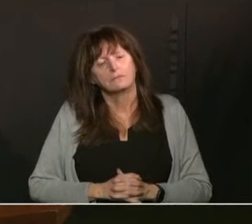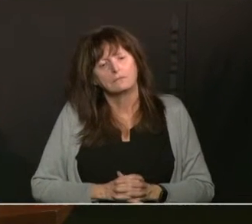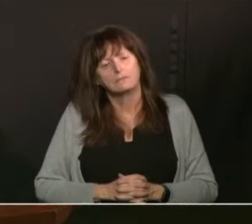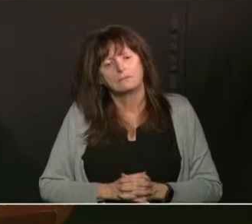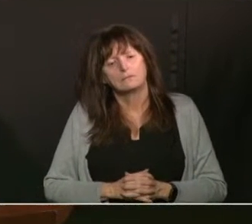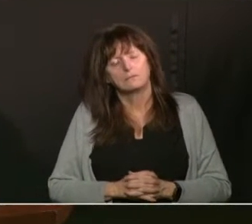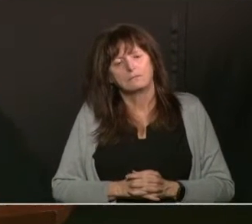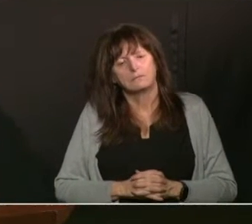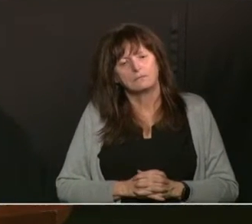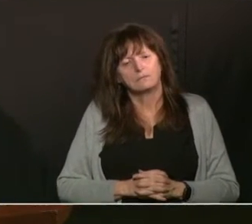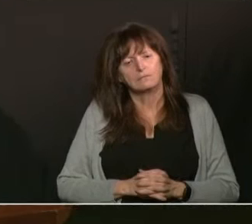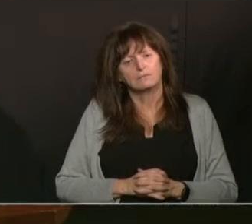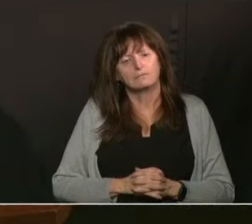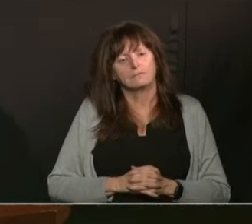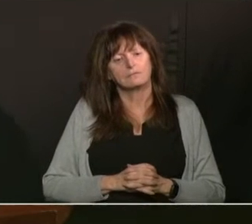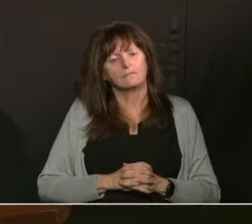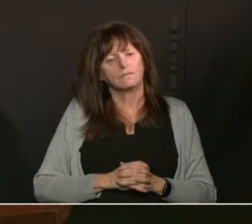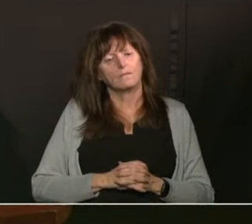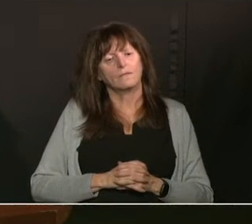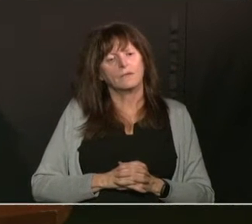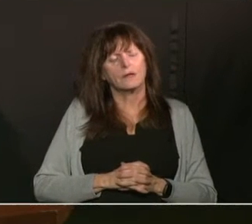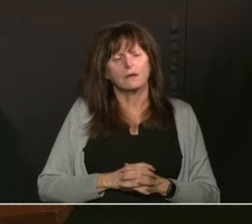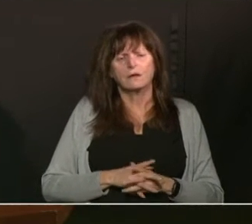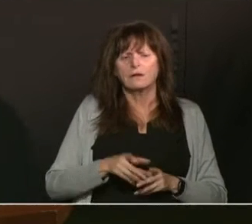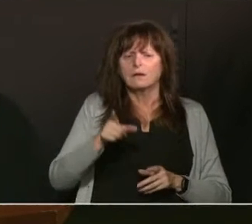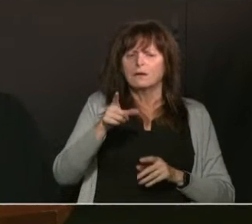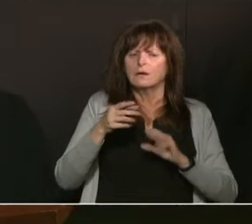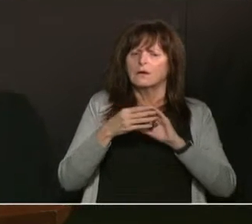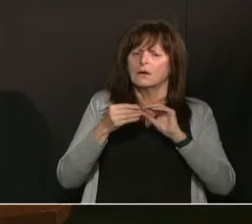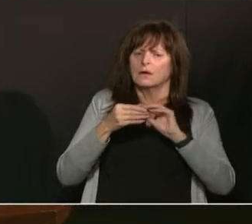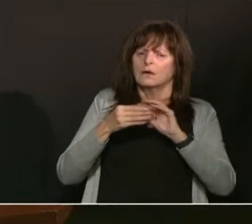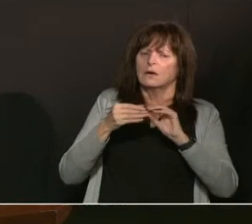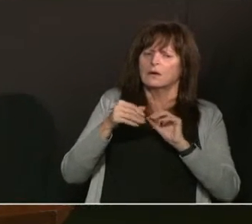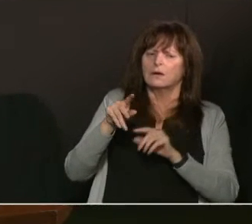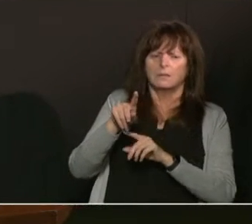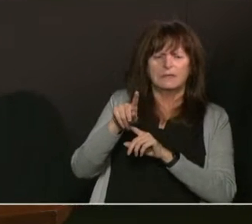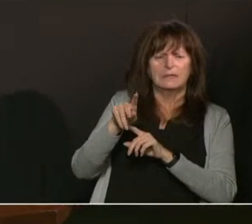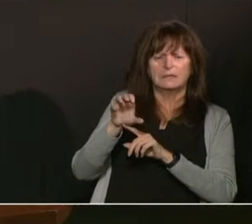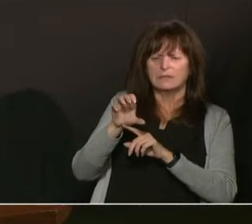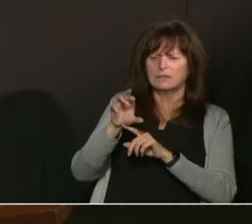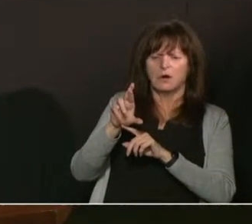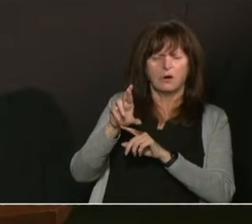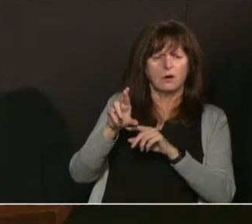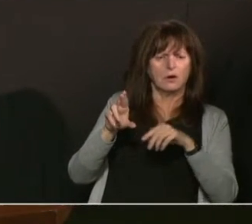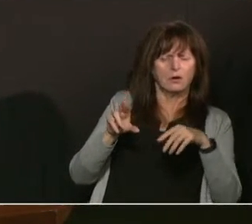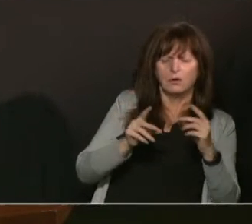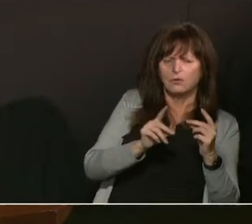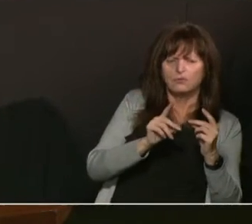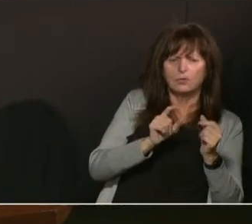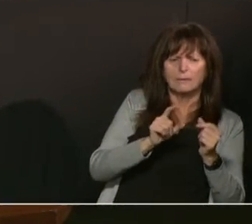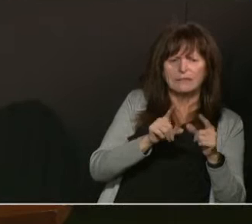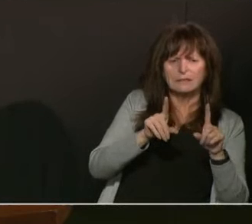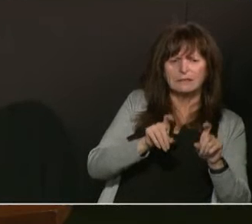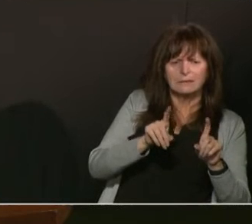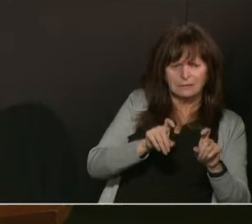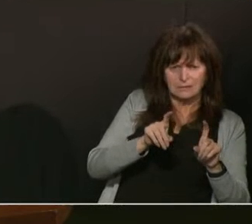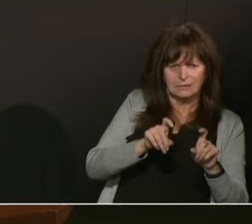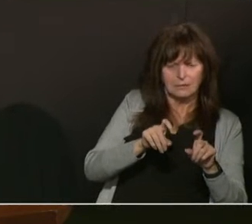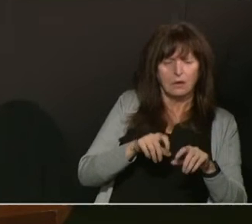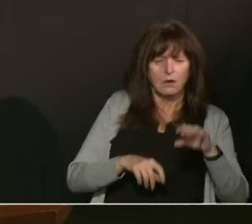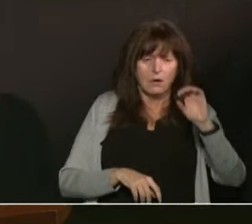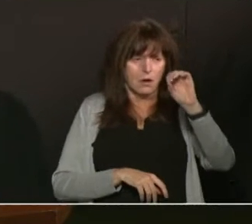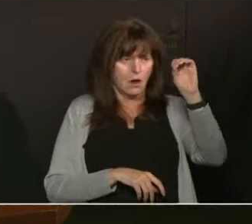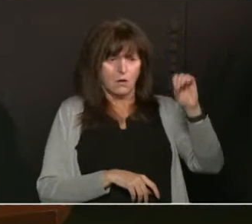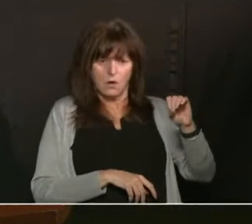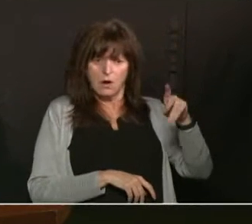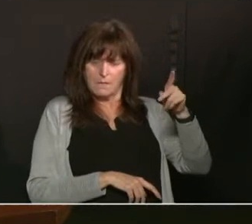about PCR and rapid testing. We've got Ottawa Public Health saying you don't need a PCR if you're sick and you've already